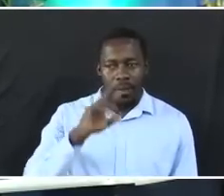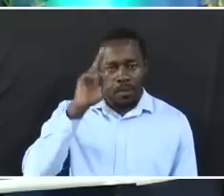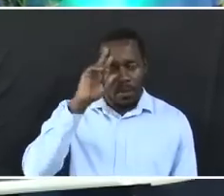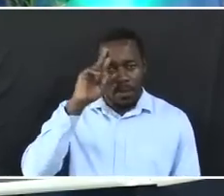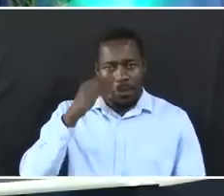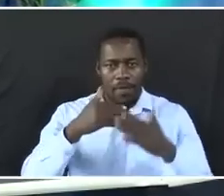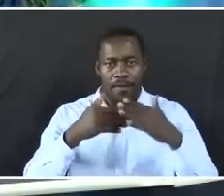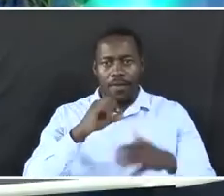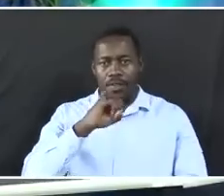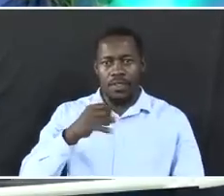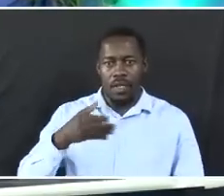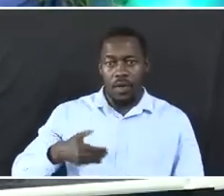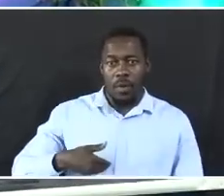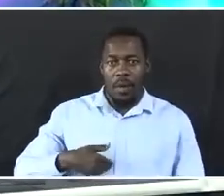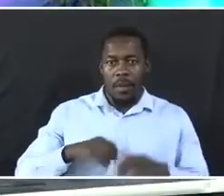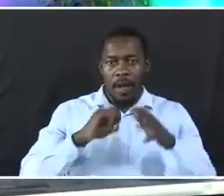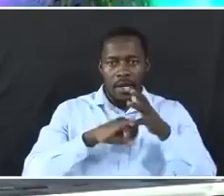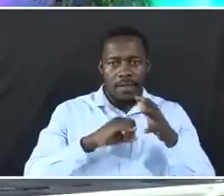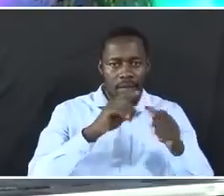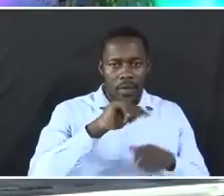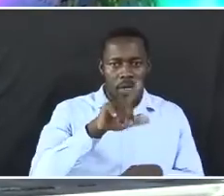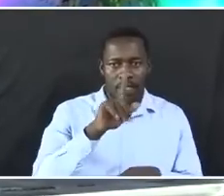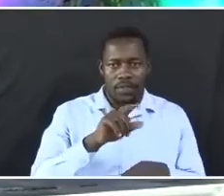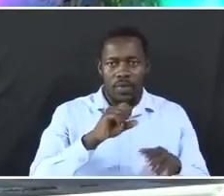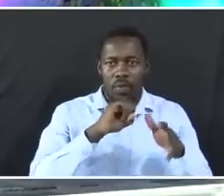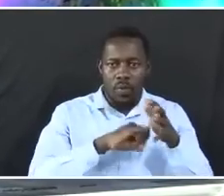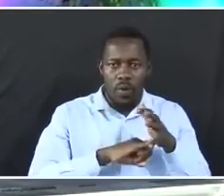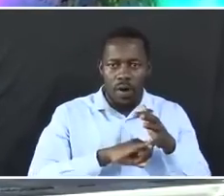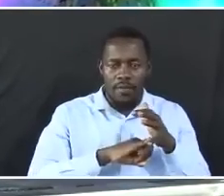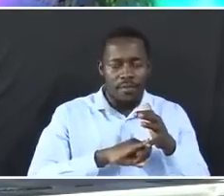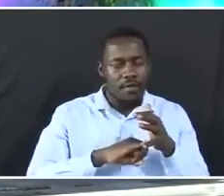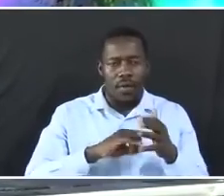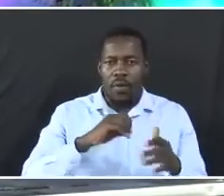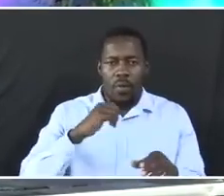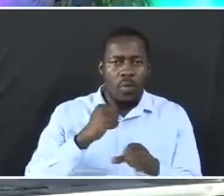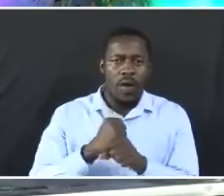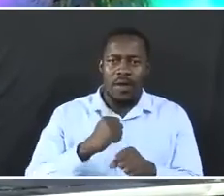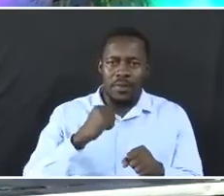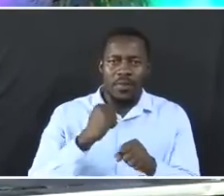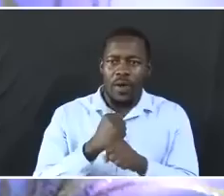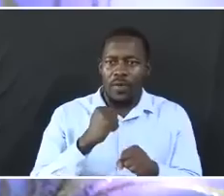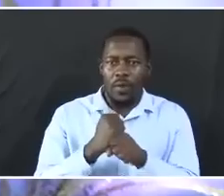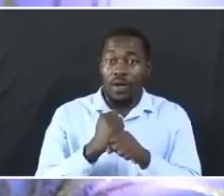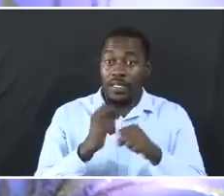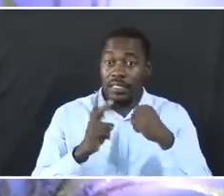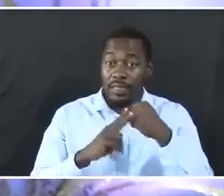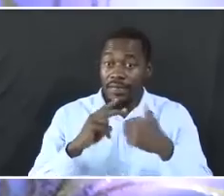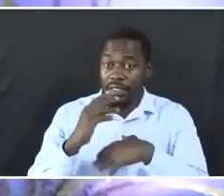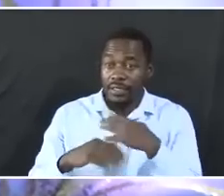voice of Rachel. When this thing they were doing when they were silent.